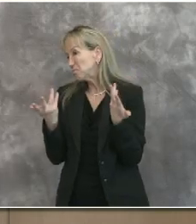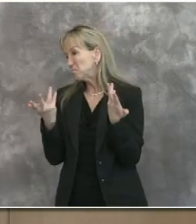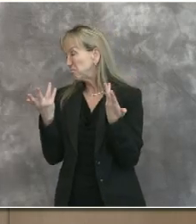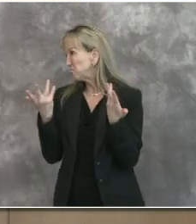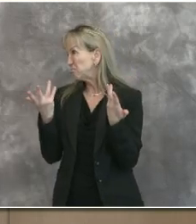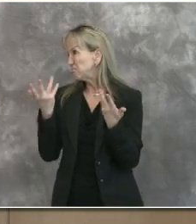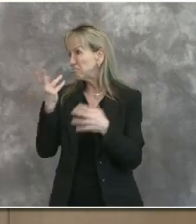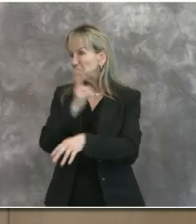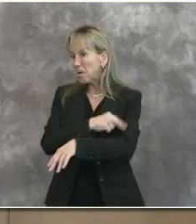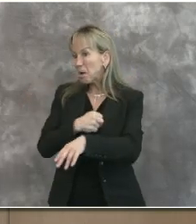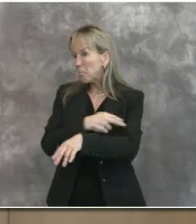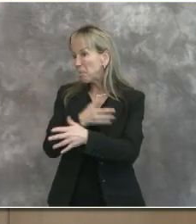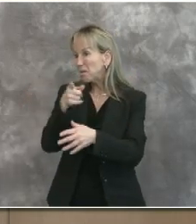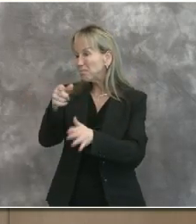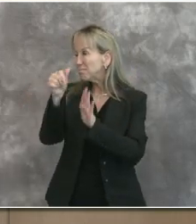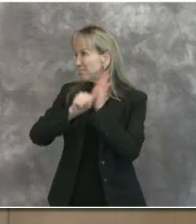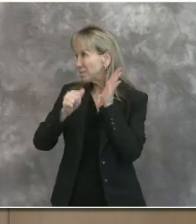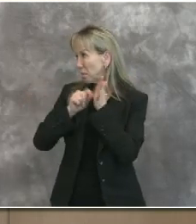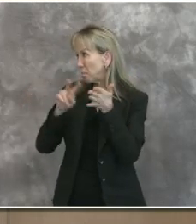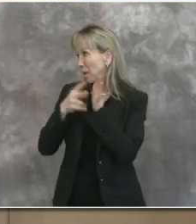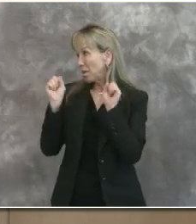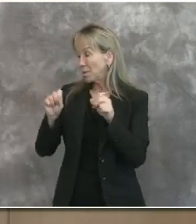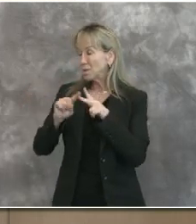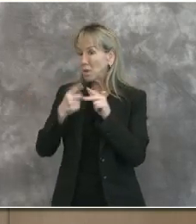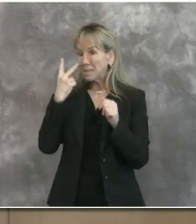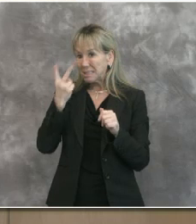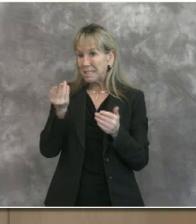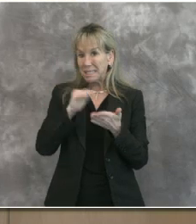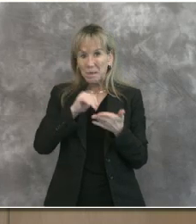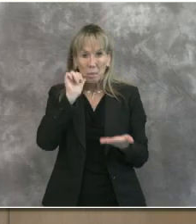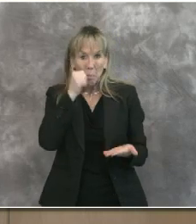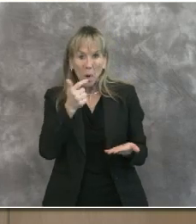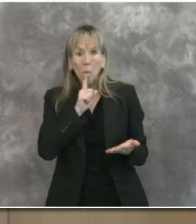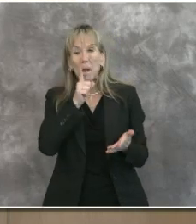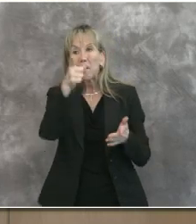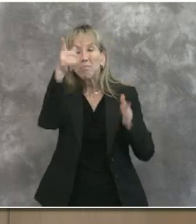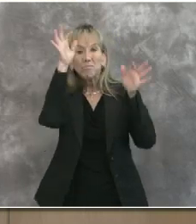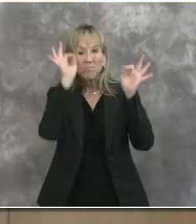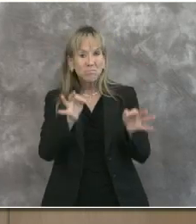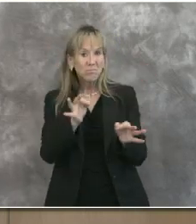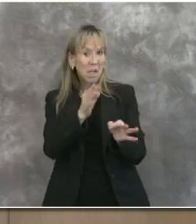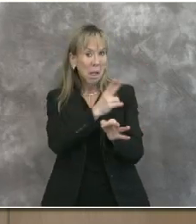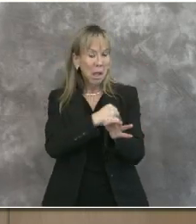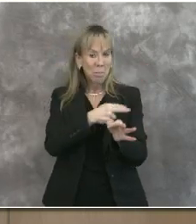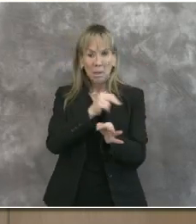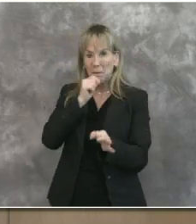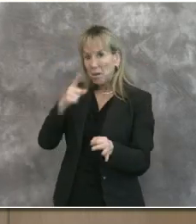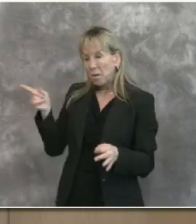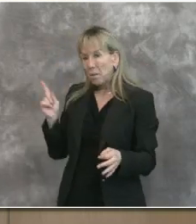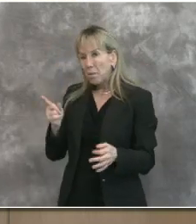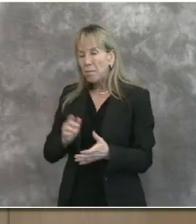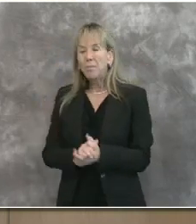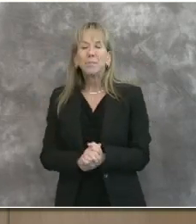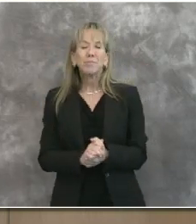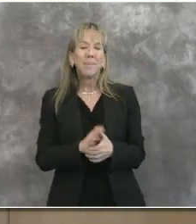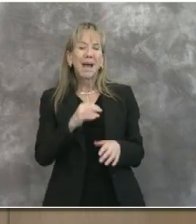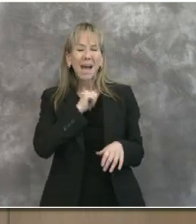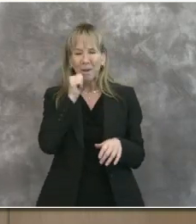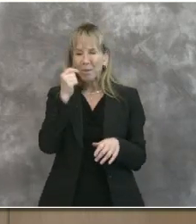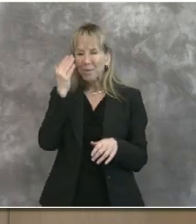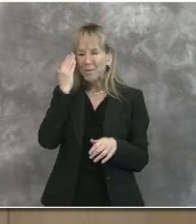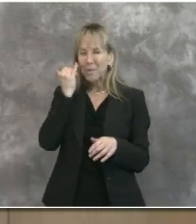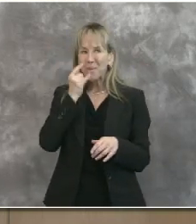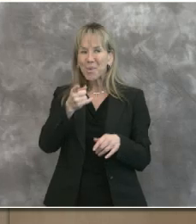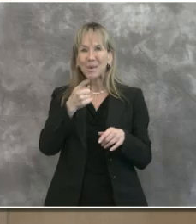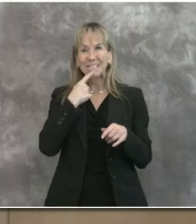tomorrow and another take another weeks, and it's pretty much just up to the hospitals, not really the county? Well, I don't think you're characterizing it quite the right way. I would say that